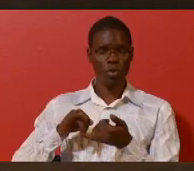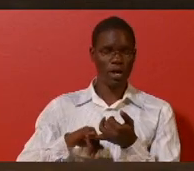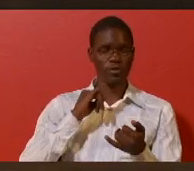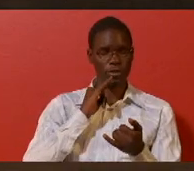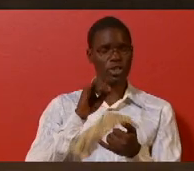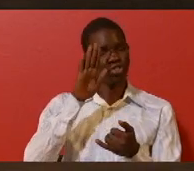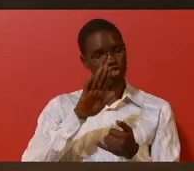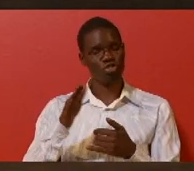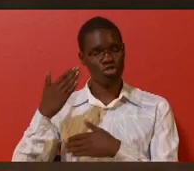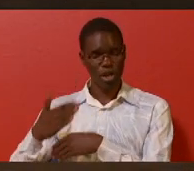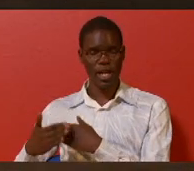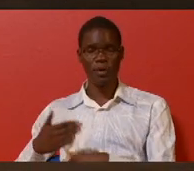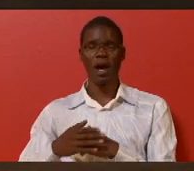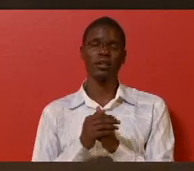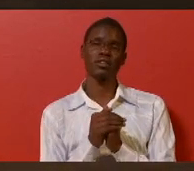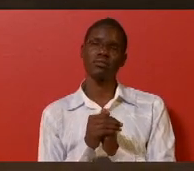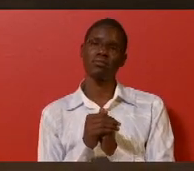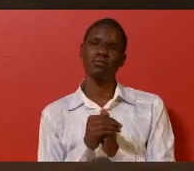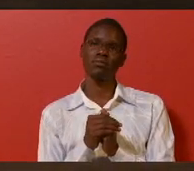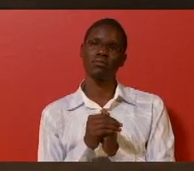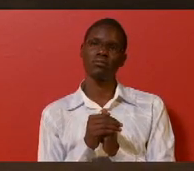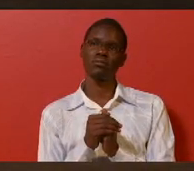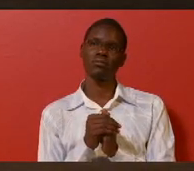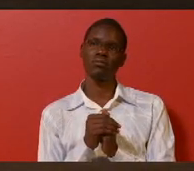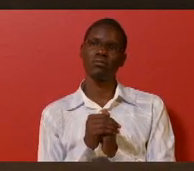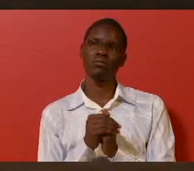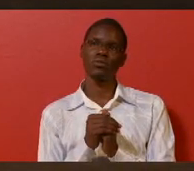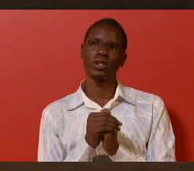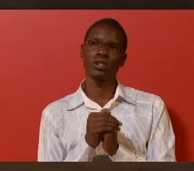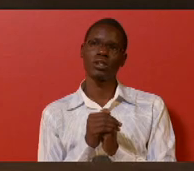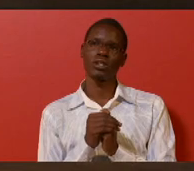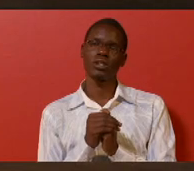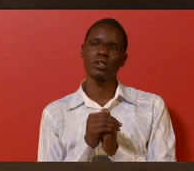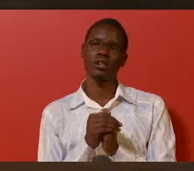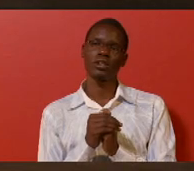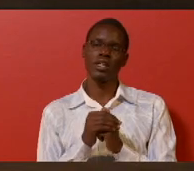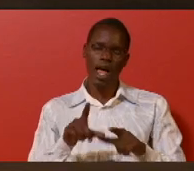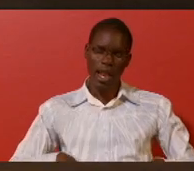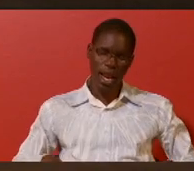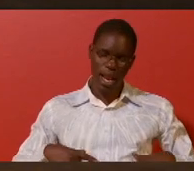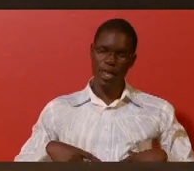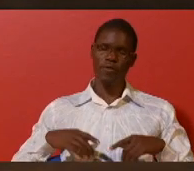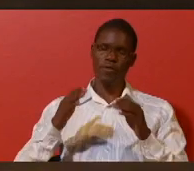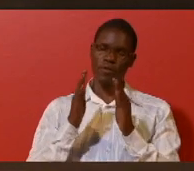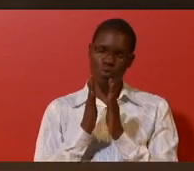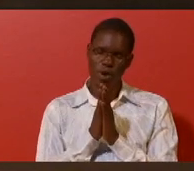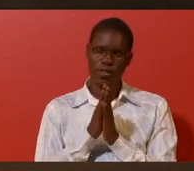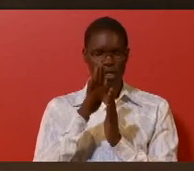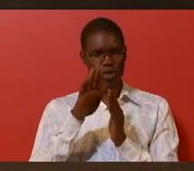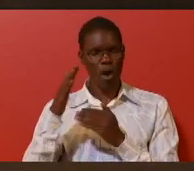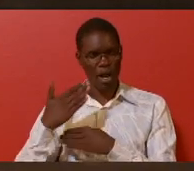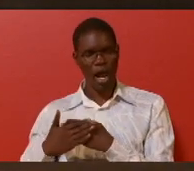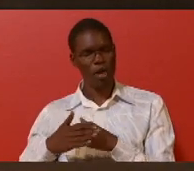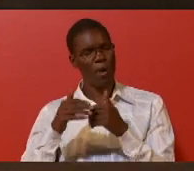neighbor's husband is your neighbor's. Leave him with your neighbor. Leave her with your